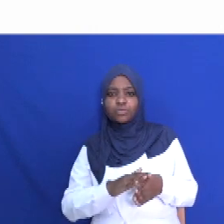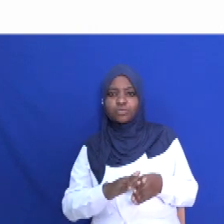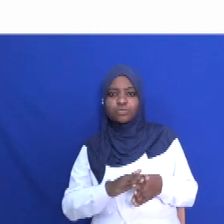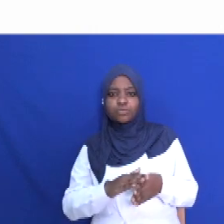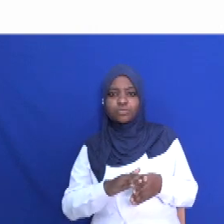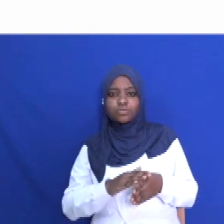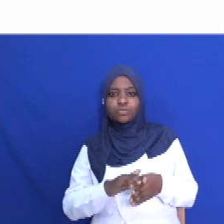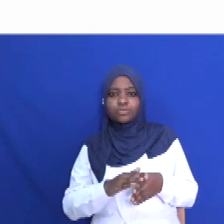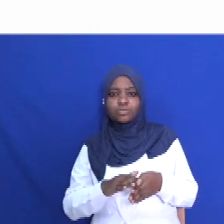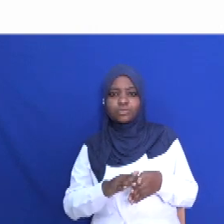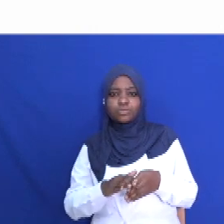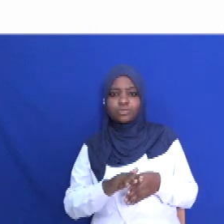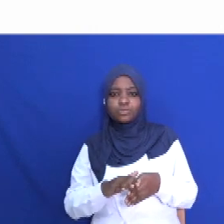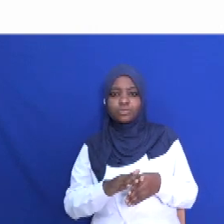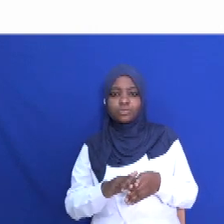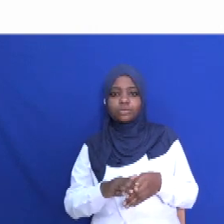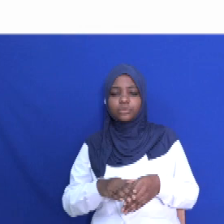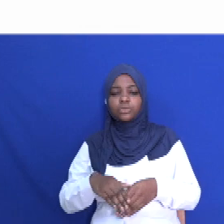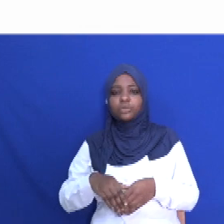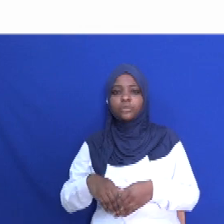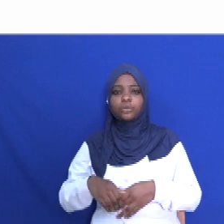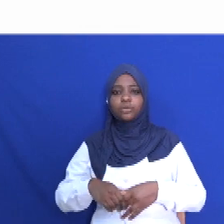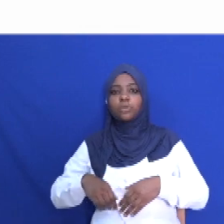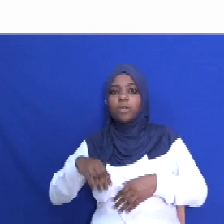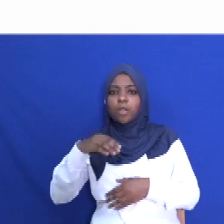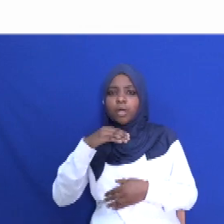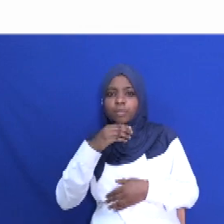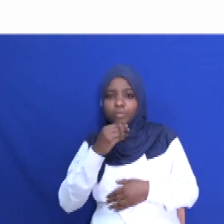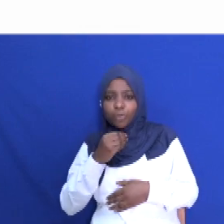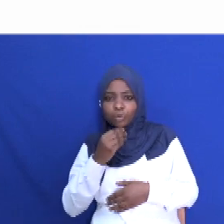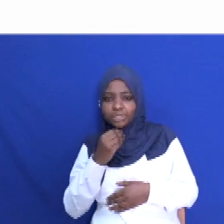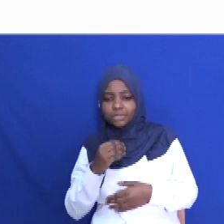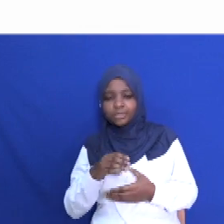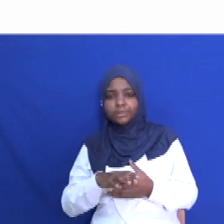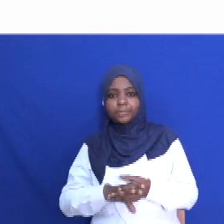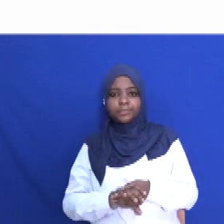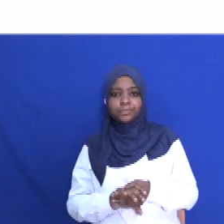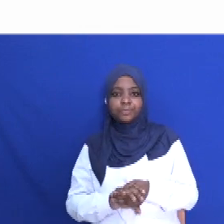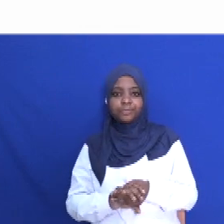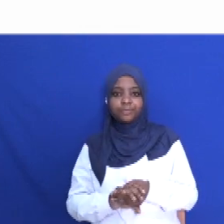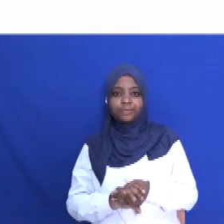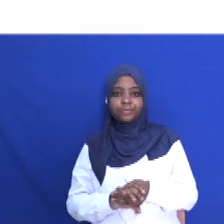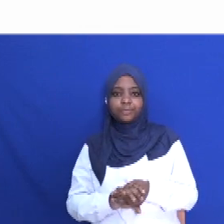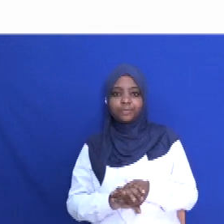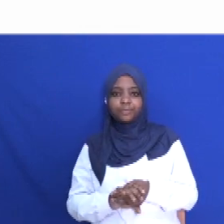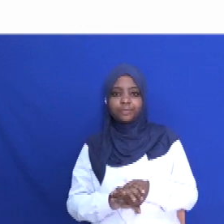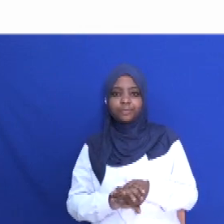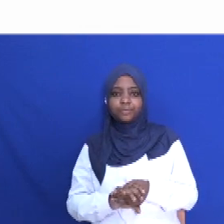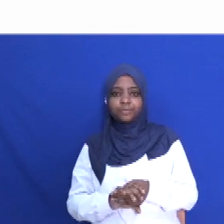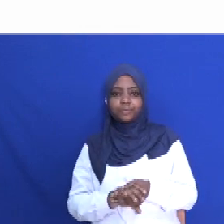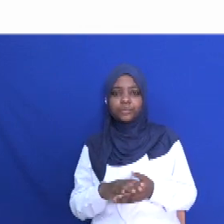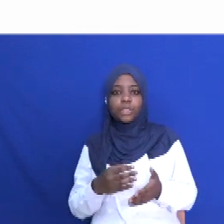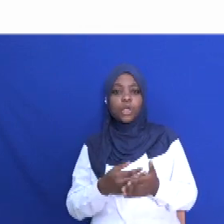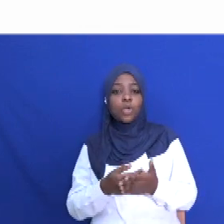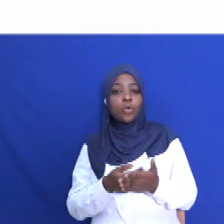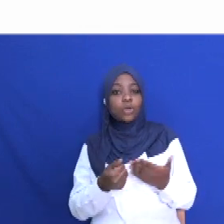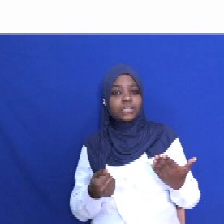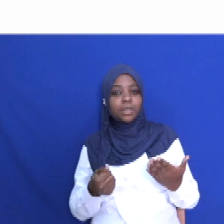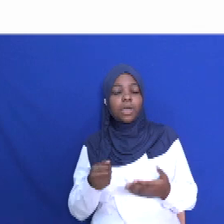Yes, the goat is a herbivorous animal because it eats